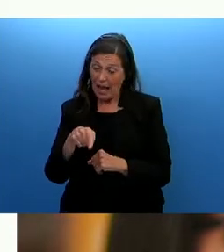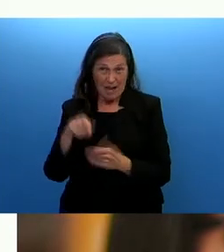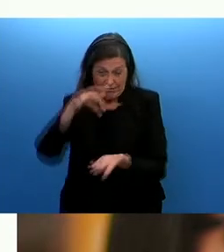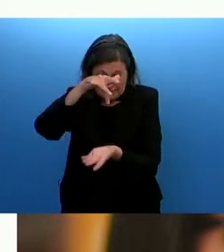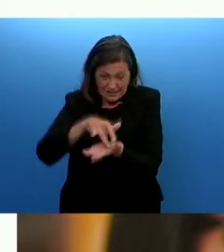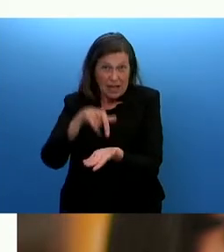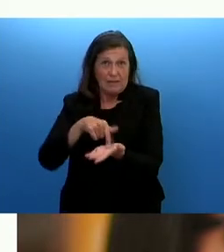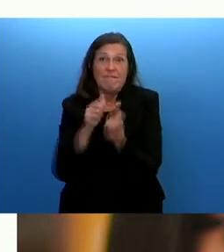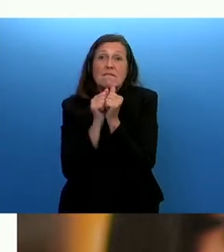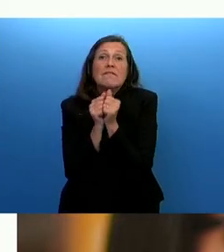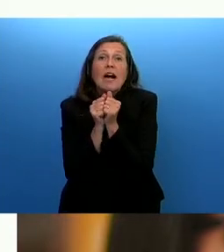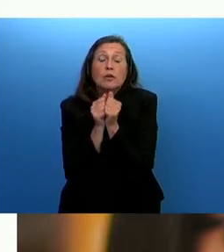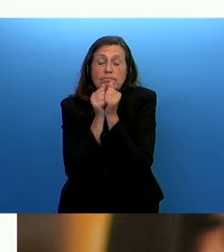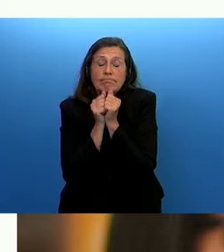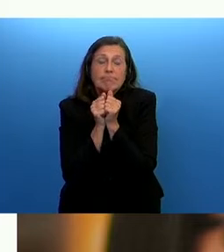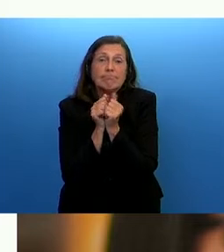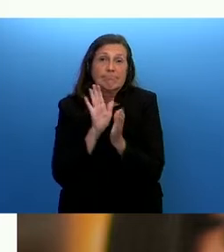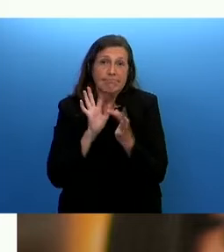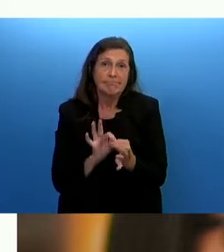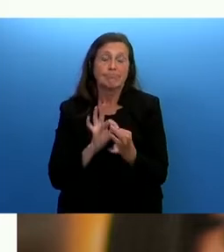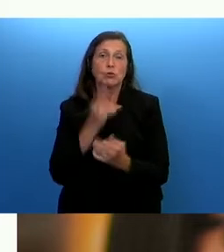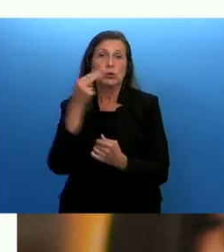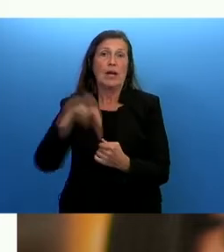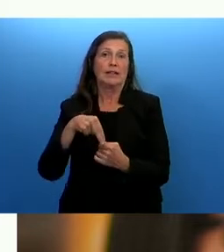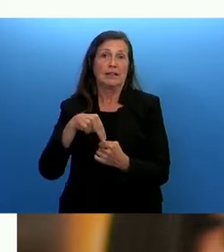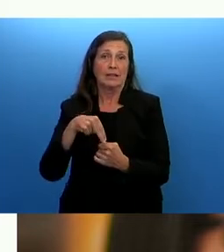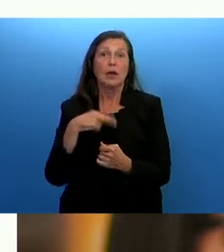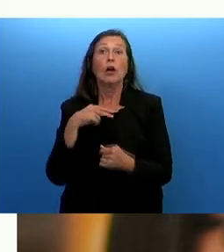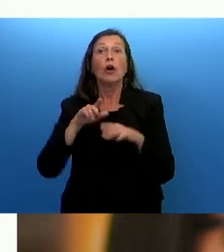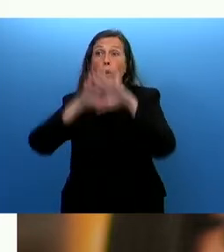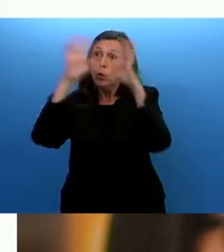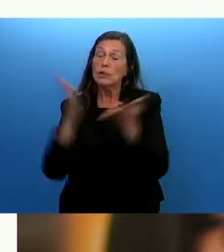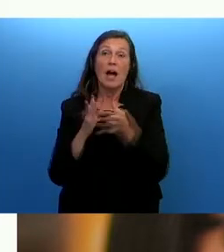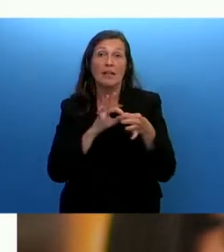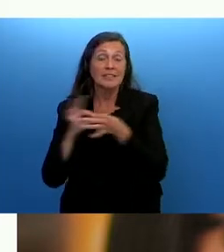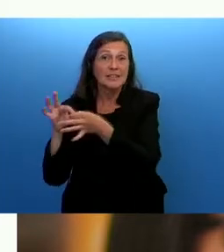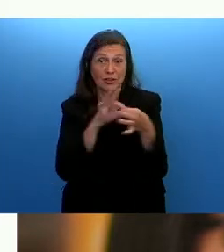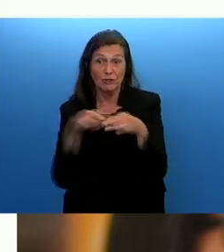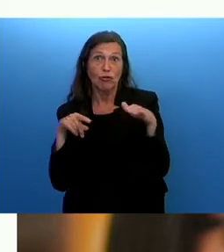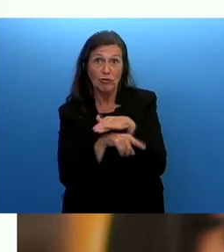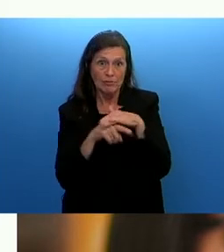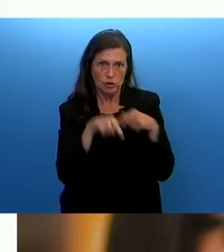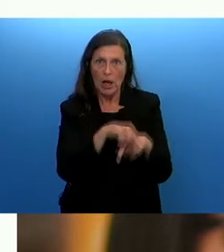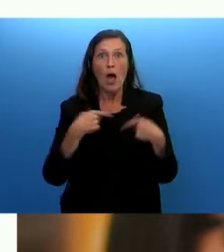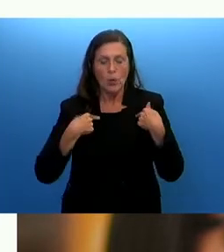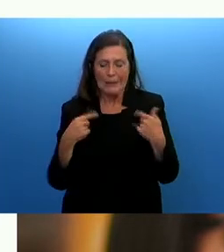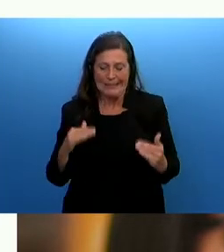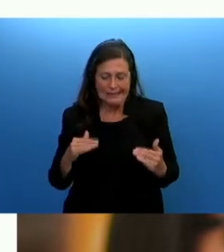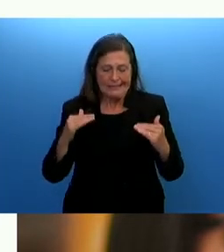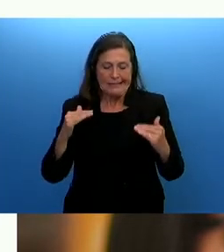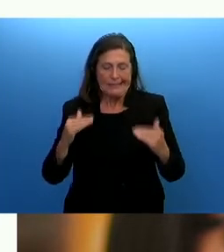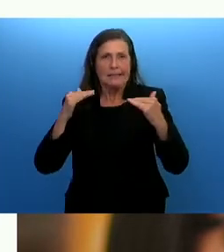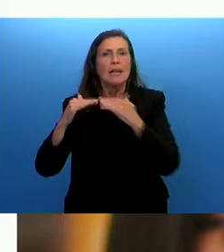sign languages are equal to spoken languages, the UN Refugee Agency has raised the standards of its core